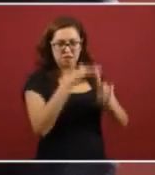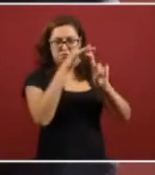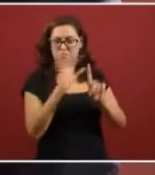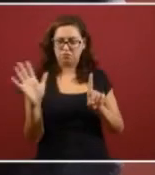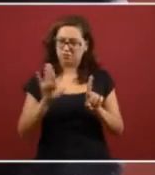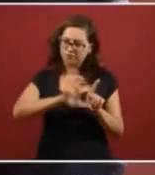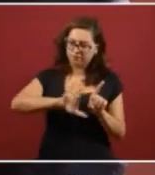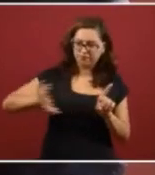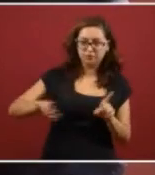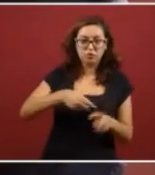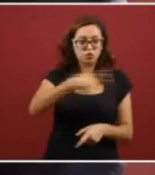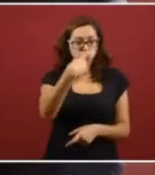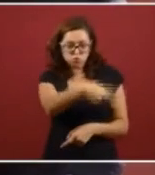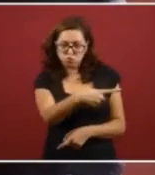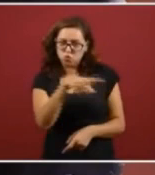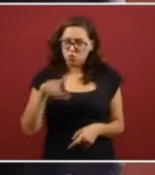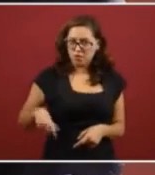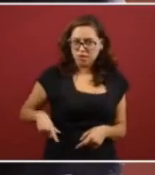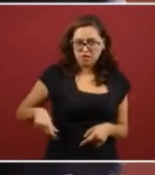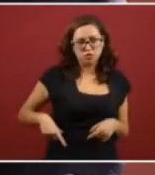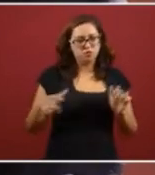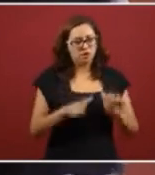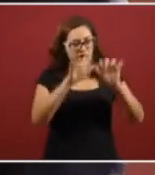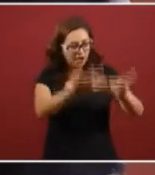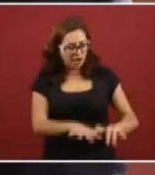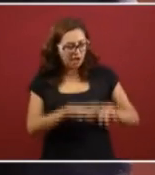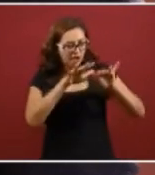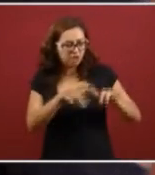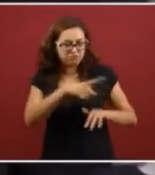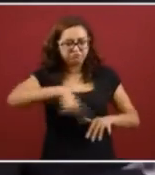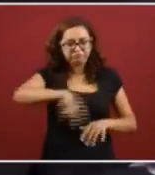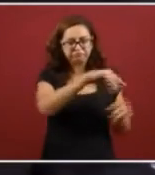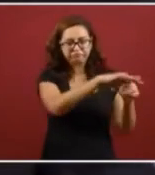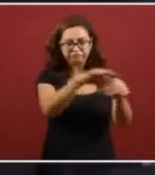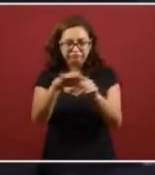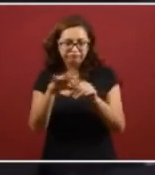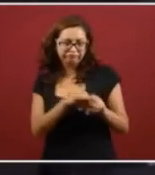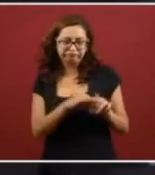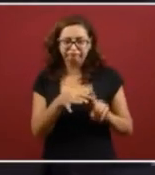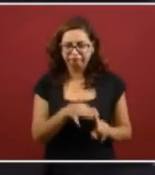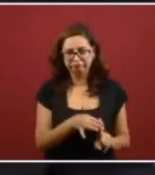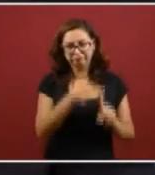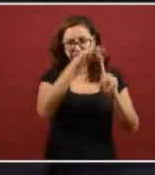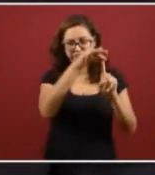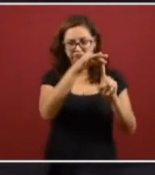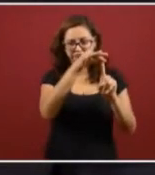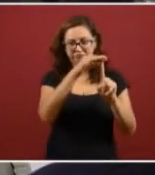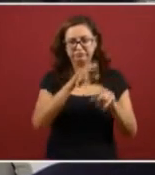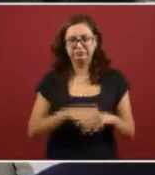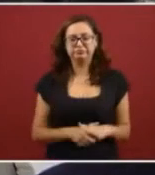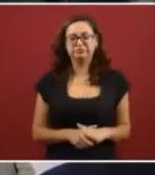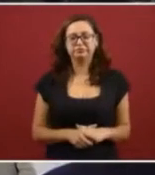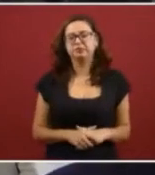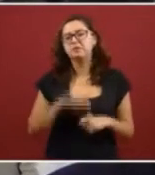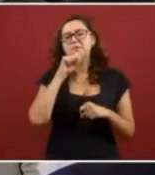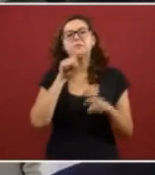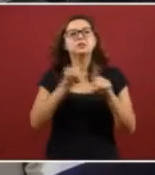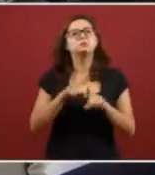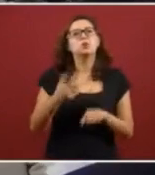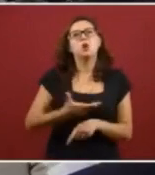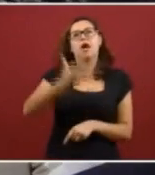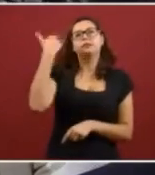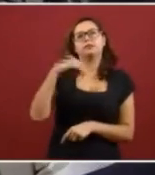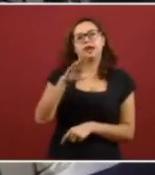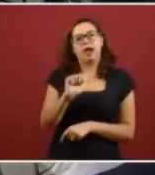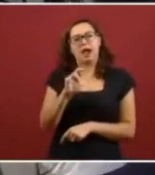asamblea. Elected by assembly, not by the people. Un poco lo que había hecho. It was kind of like what Carlos Madrazo